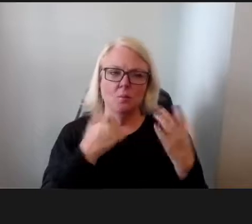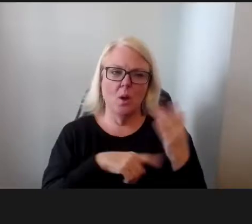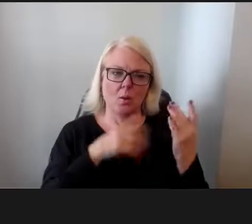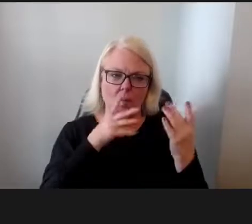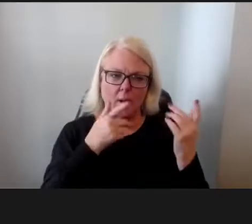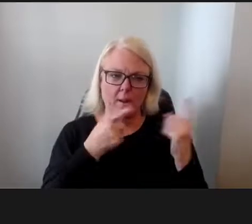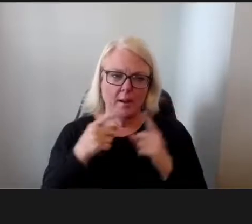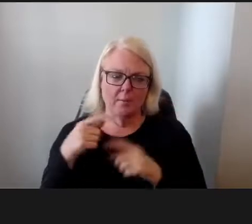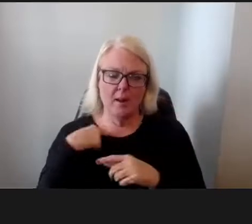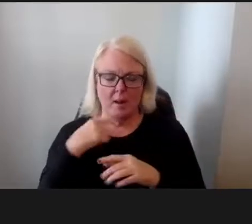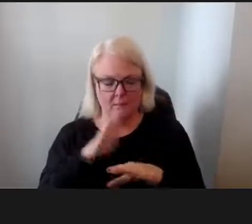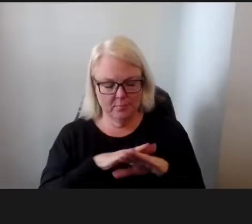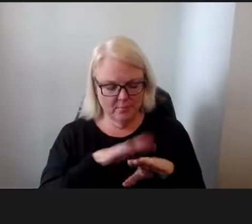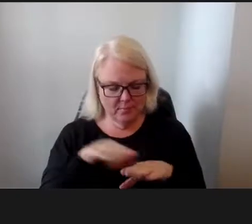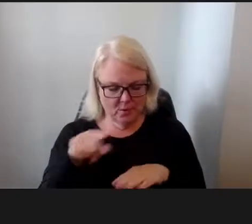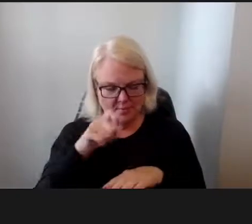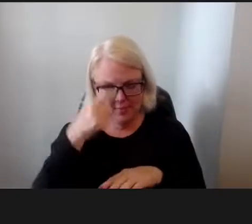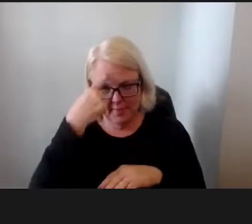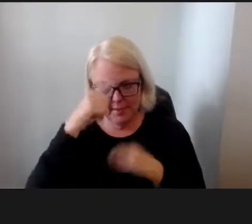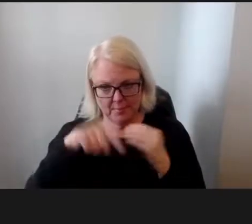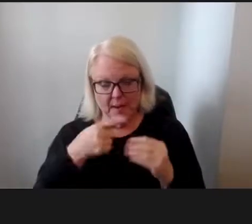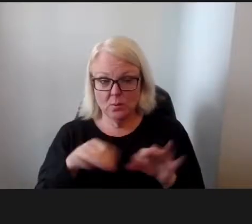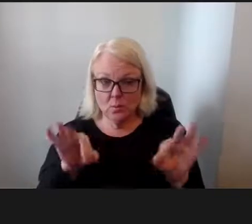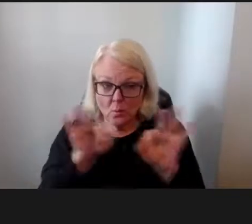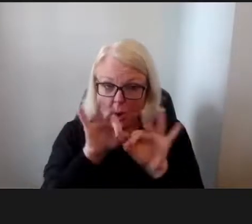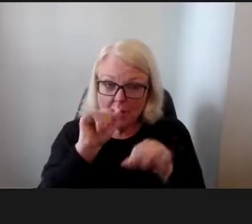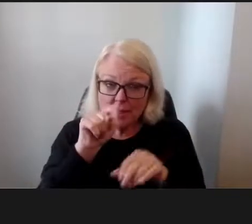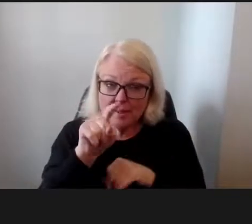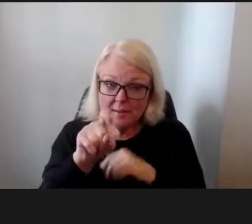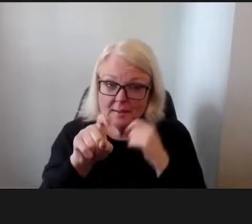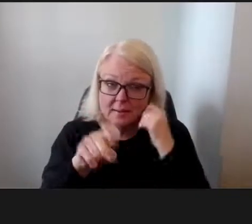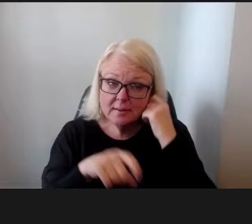I would caution, you always have to think about whether it's worth it to you.